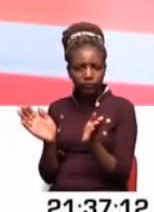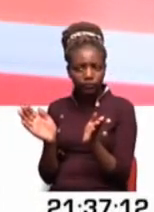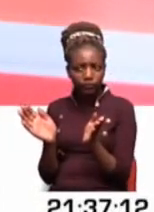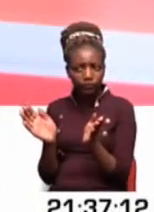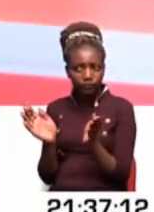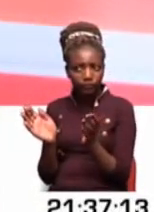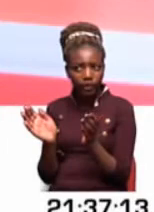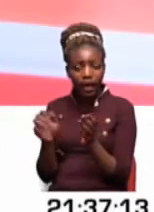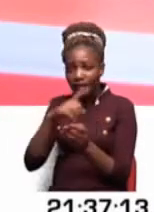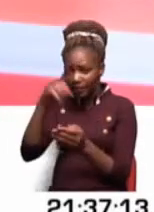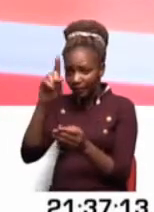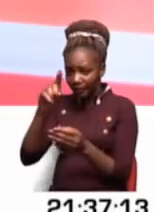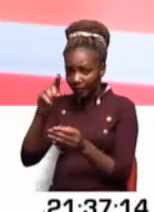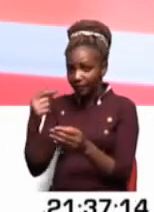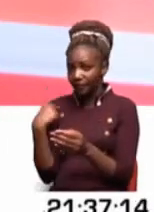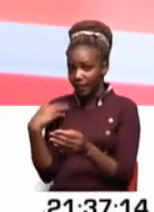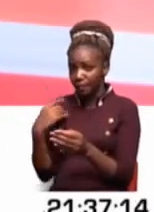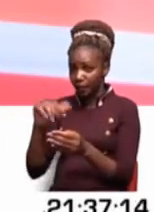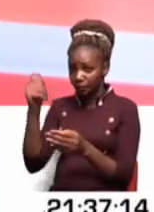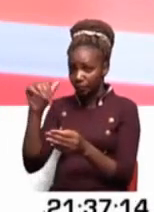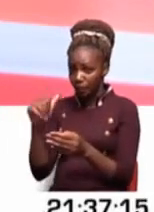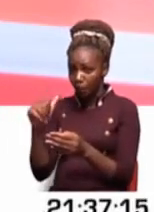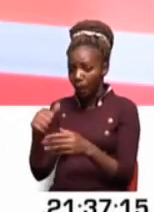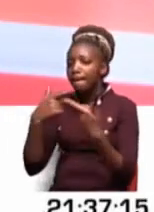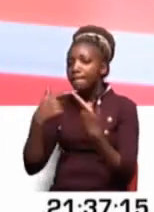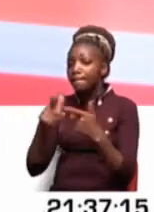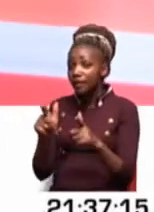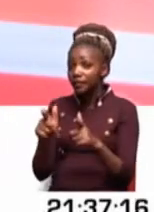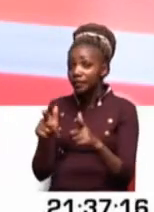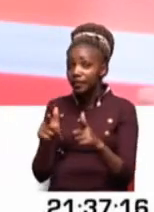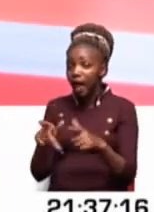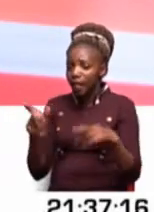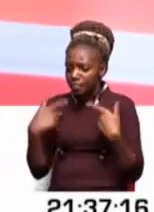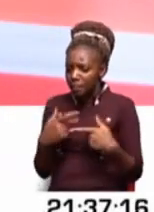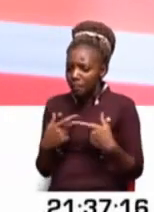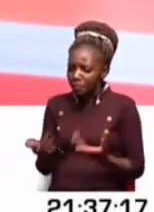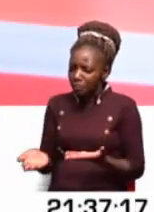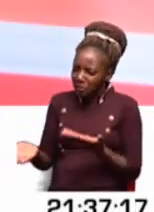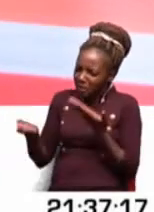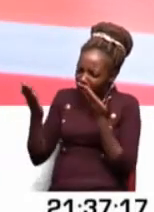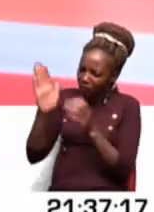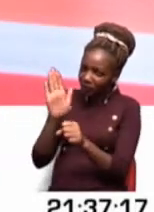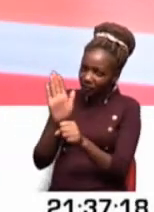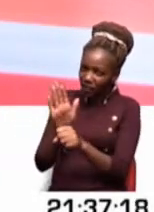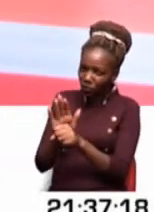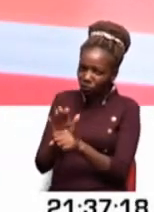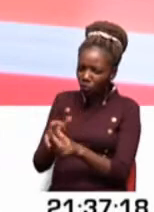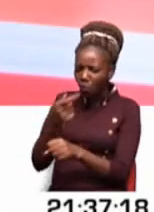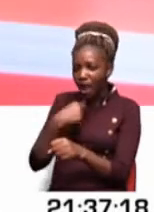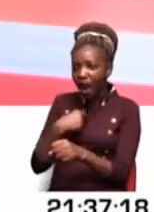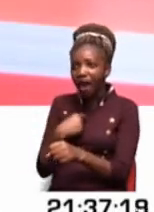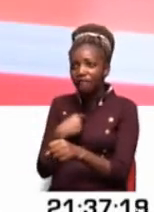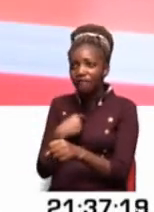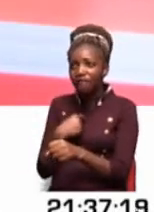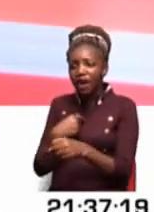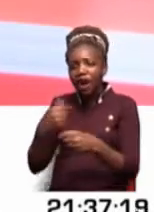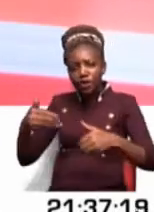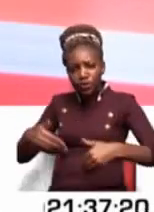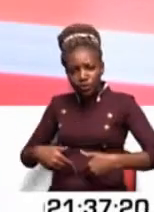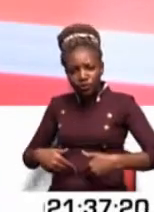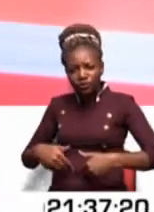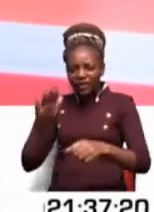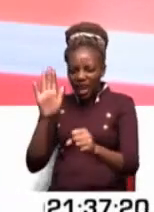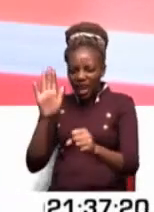thought. We thought we would go beyond 50. But the numbers grew very fast. We have a very big youthful population in this